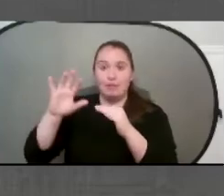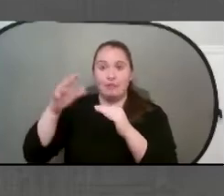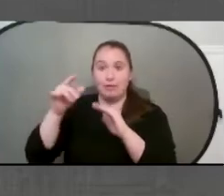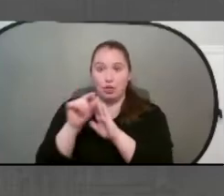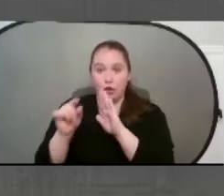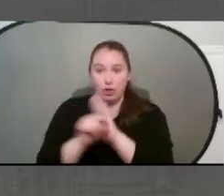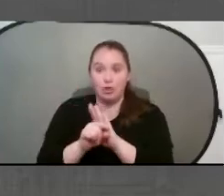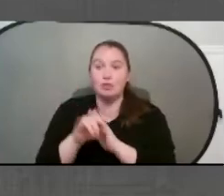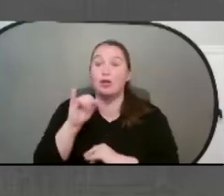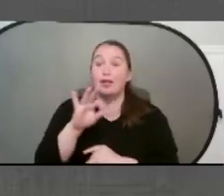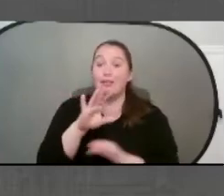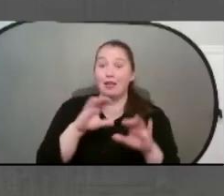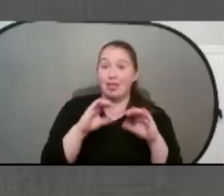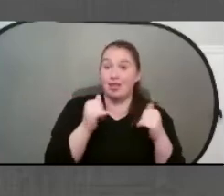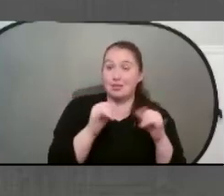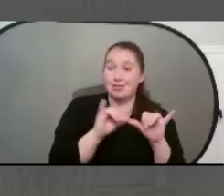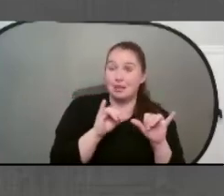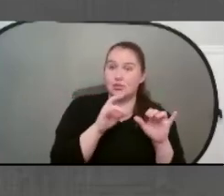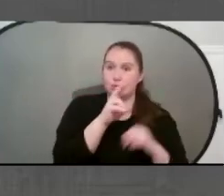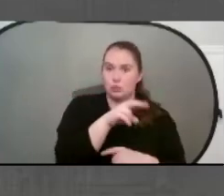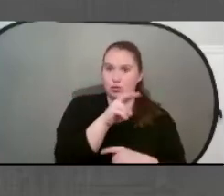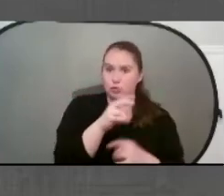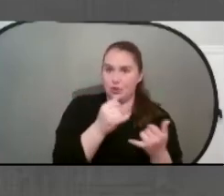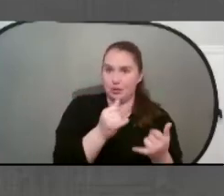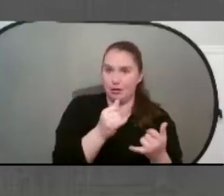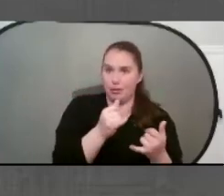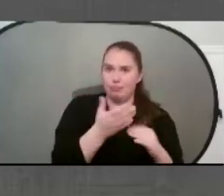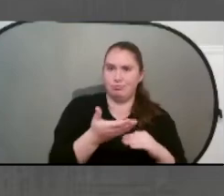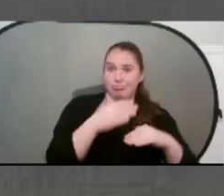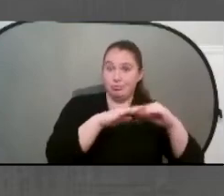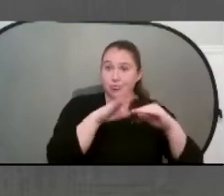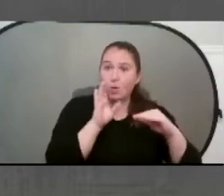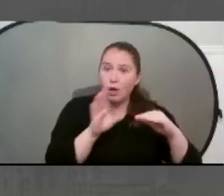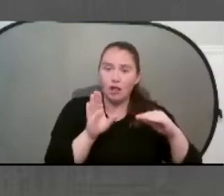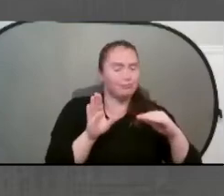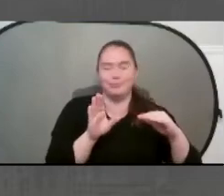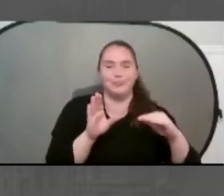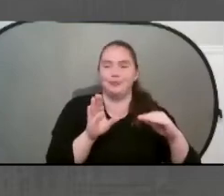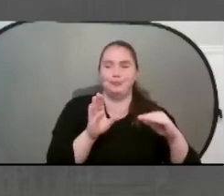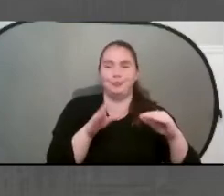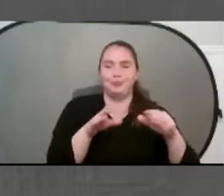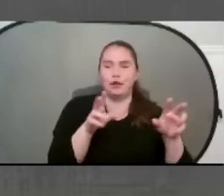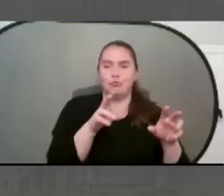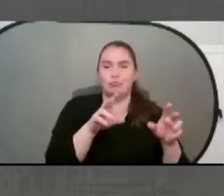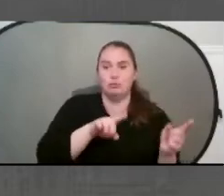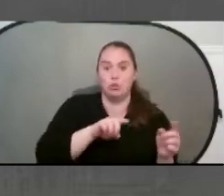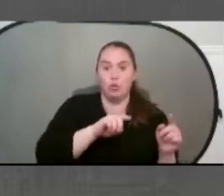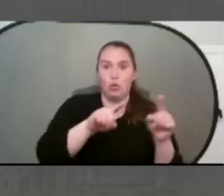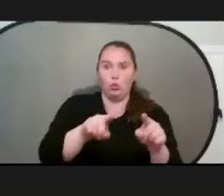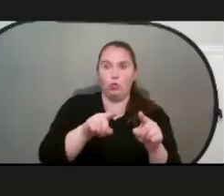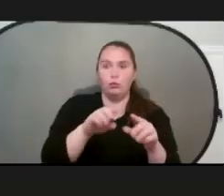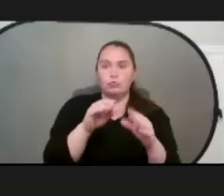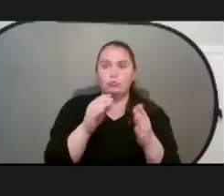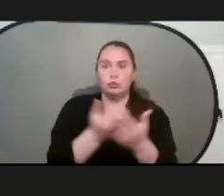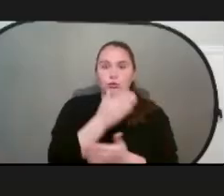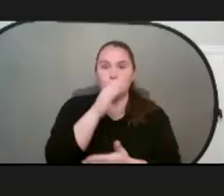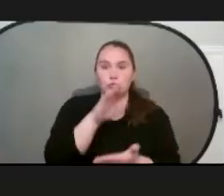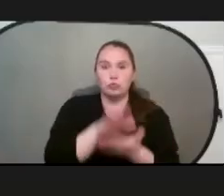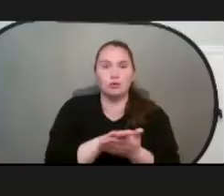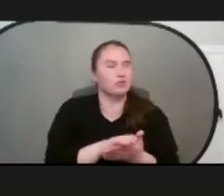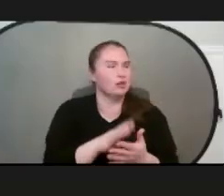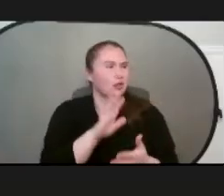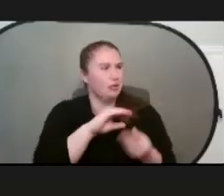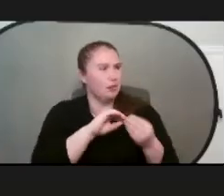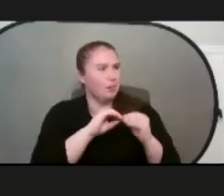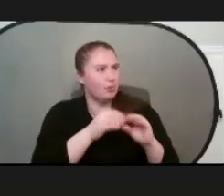your class size is 22 students right now, it's not going to get bigger than that, going to a new school. So if the population